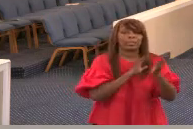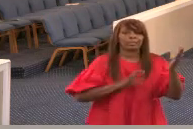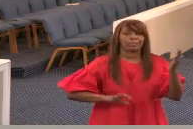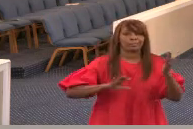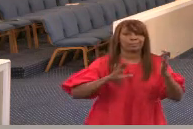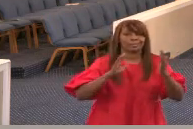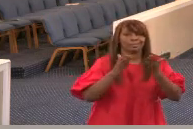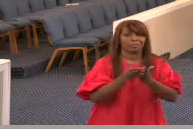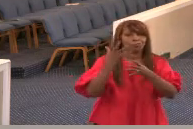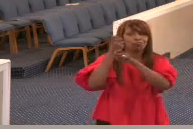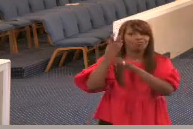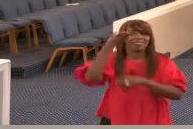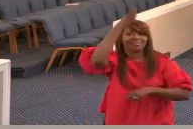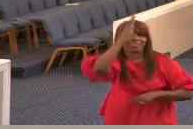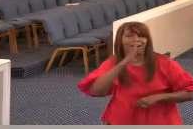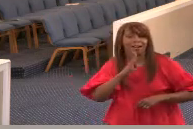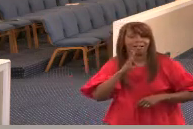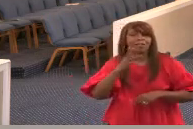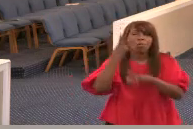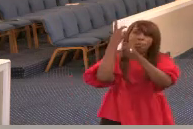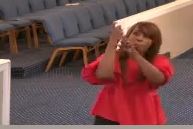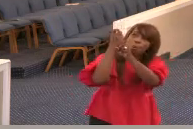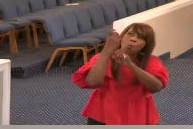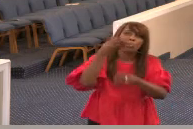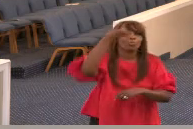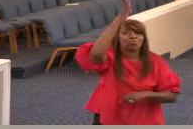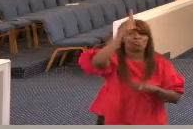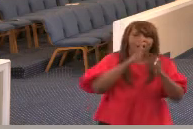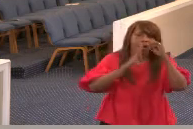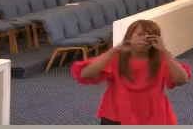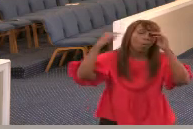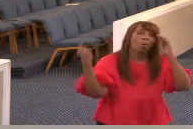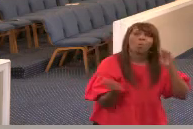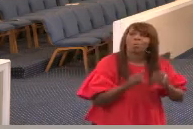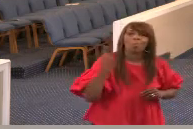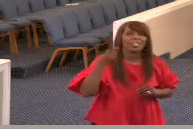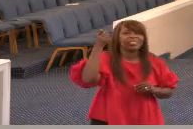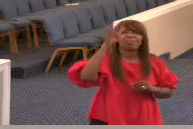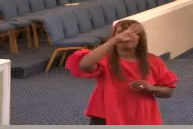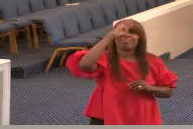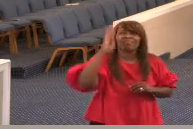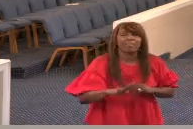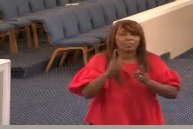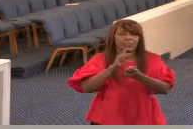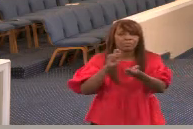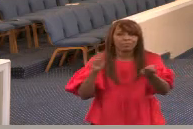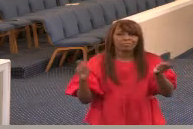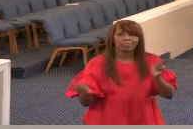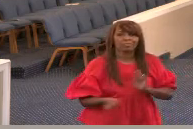Trust God. Hold to his unchanging hand.